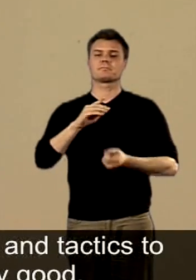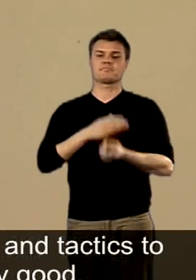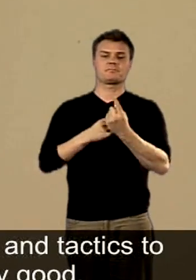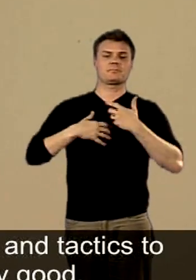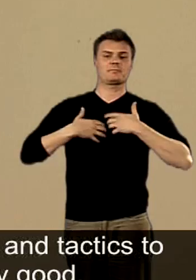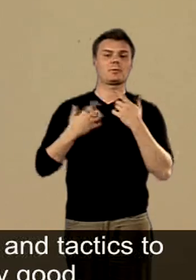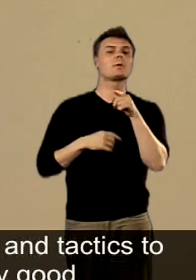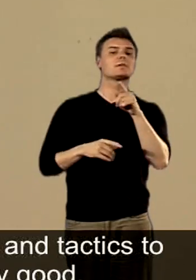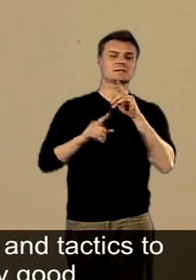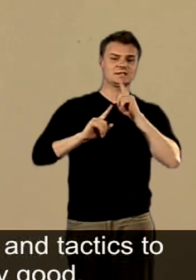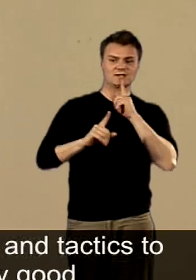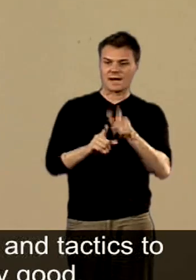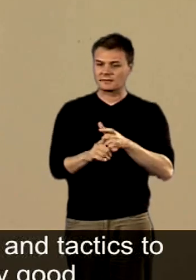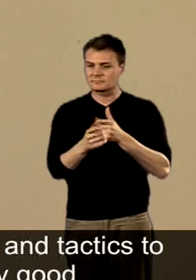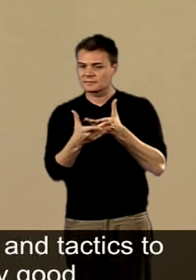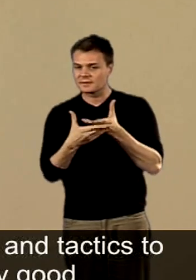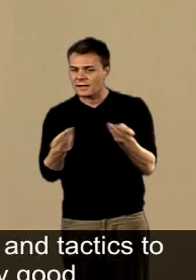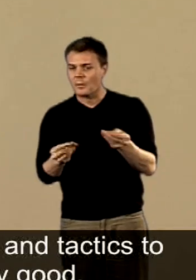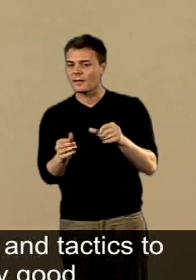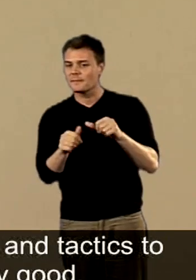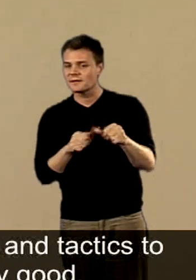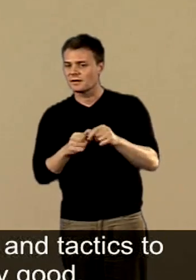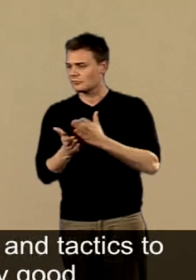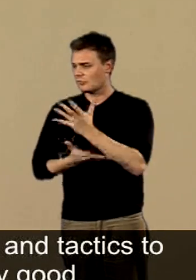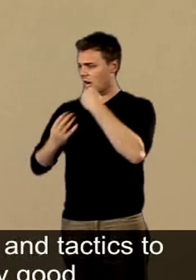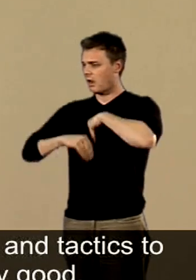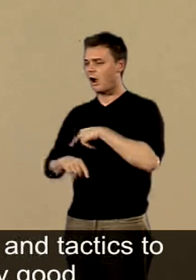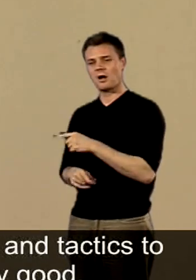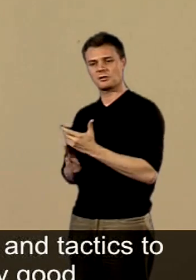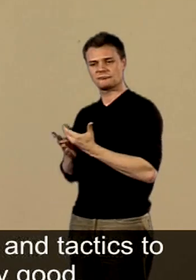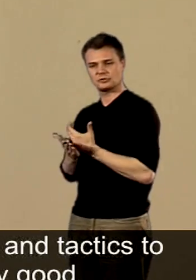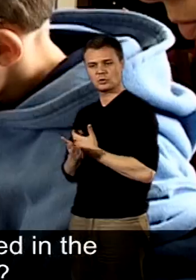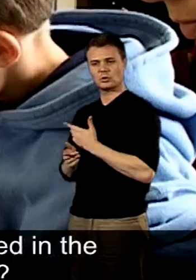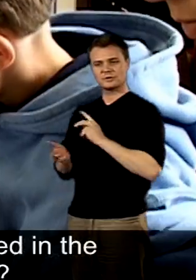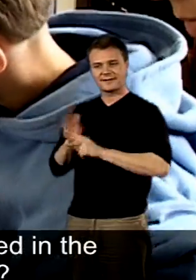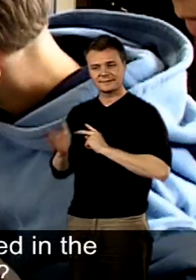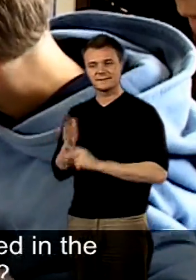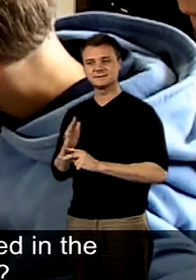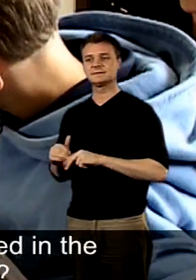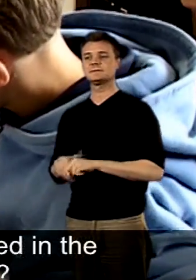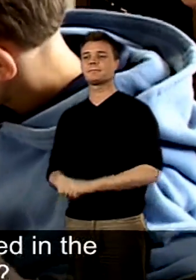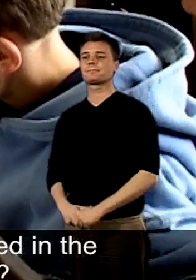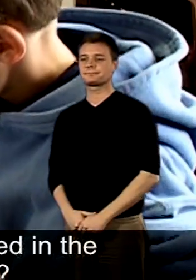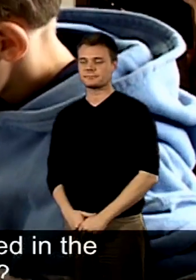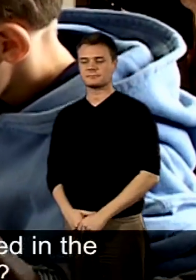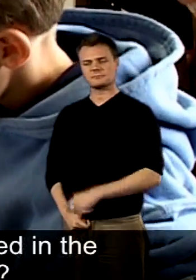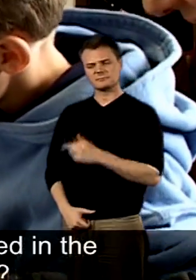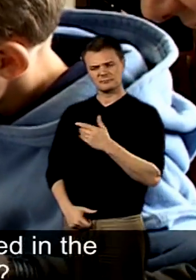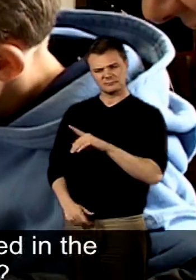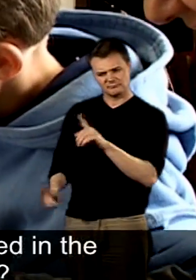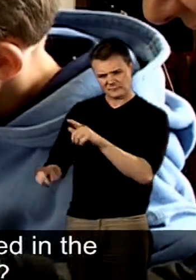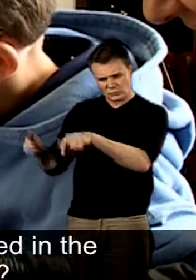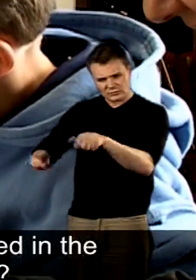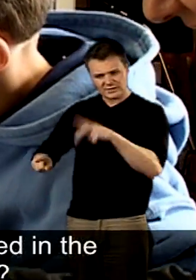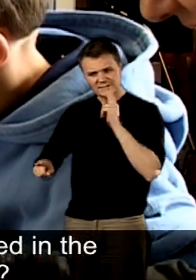and has new sort of resources and tactics to use with them. So yeah, it's good, very good. What changes has Catherine noticed in the